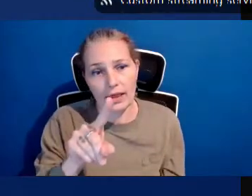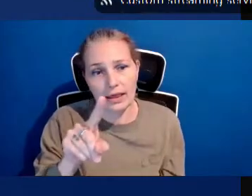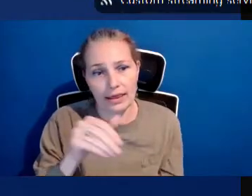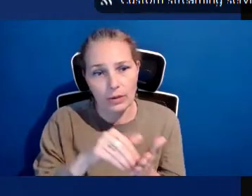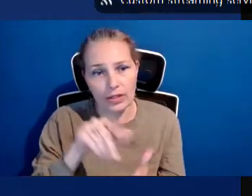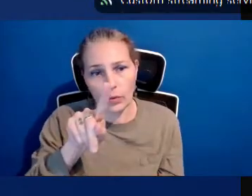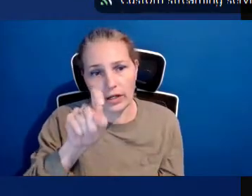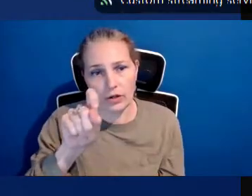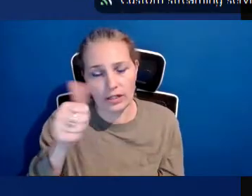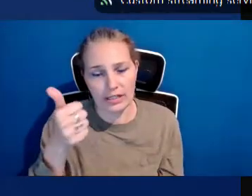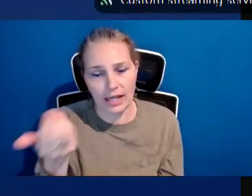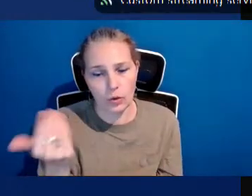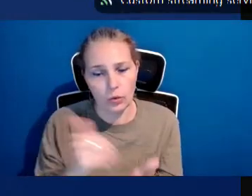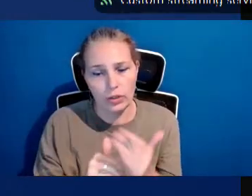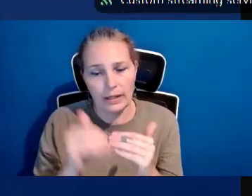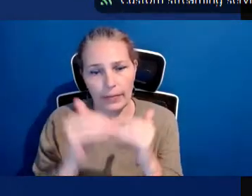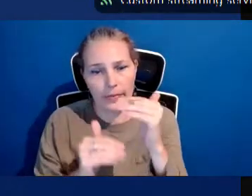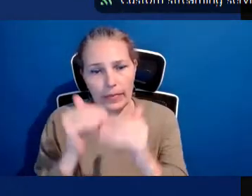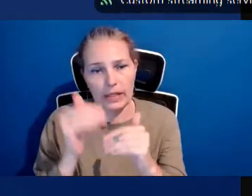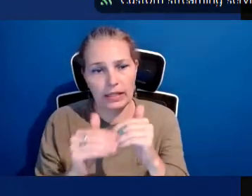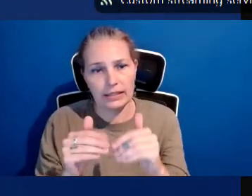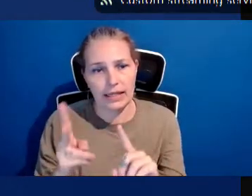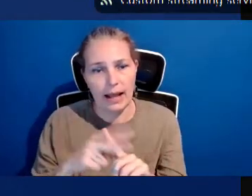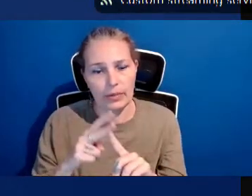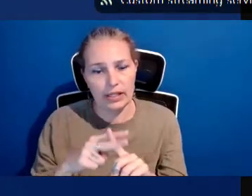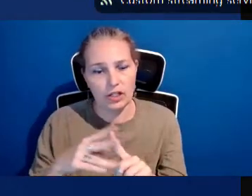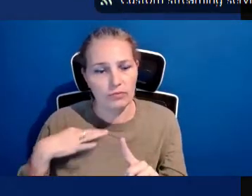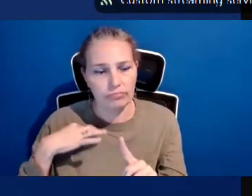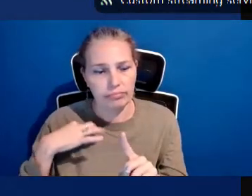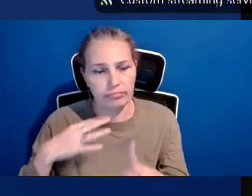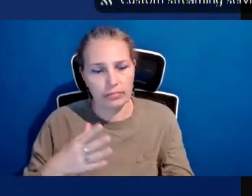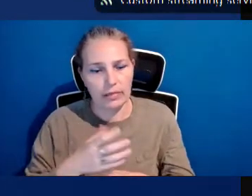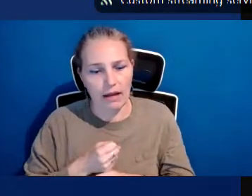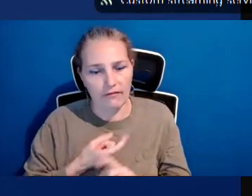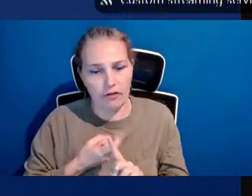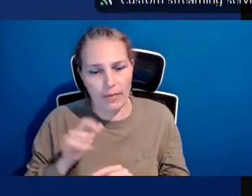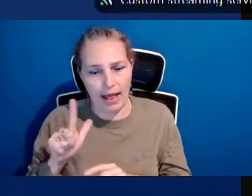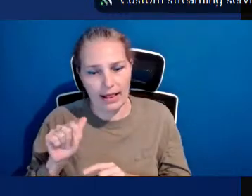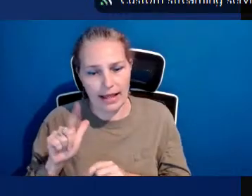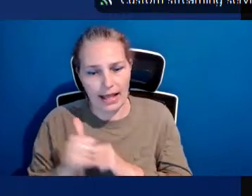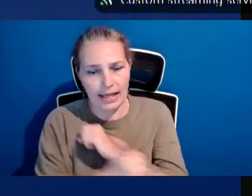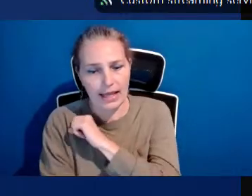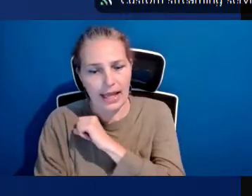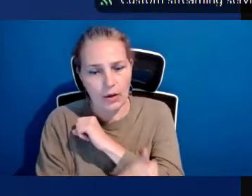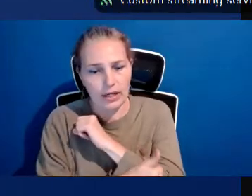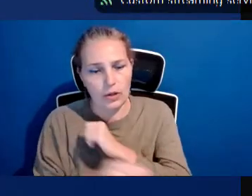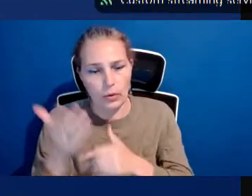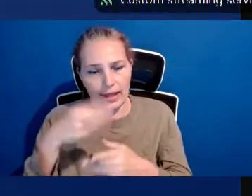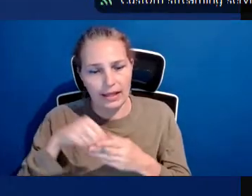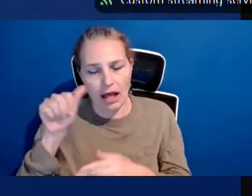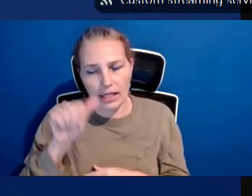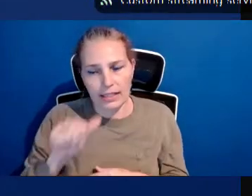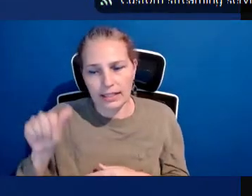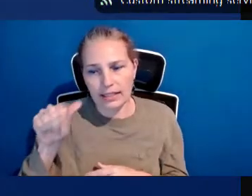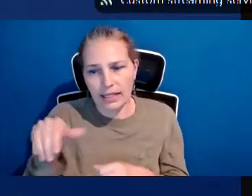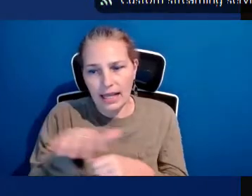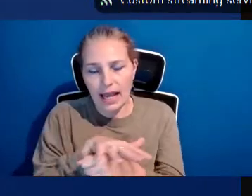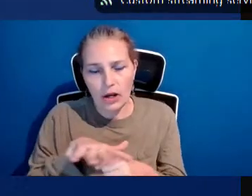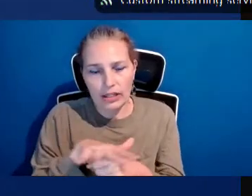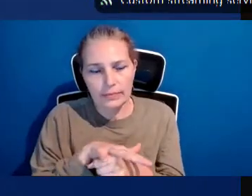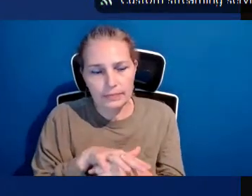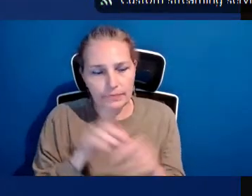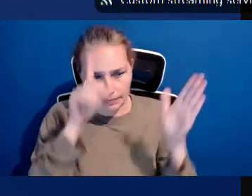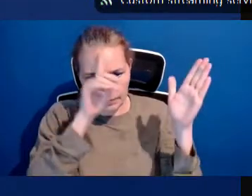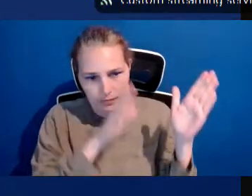1,110 rebuild applications have been received by Los Angeles County in the Altadena area. Planning